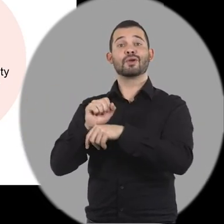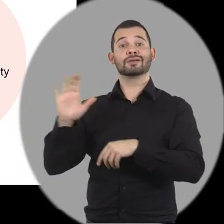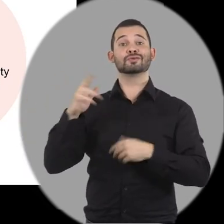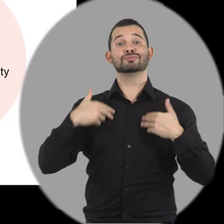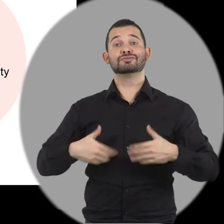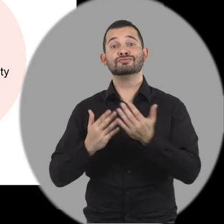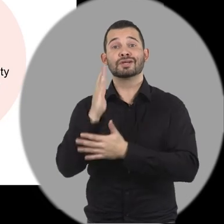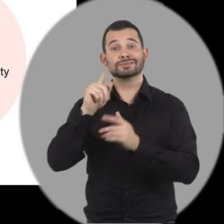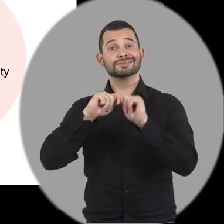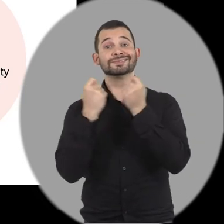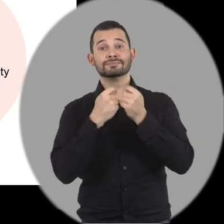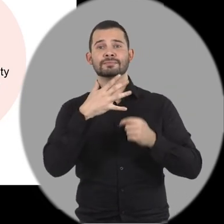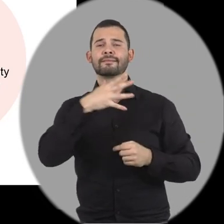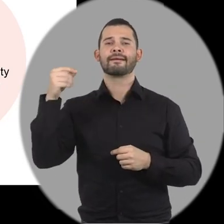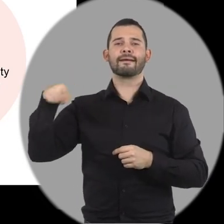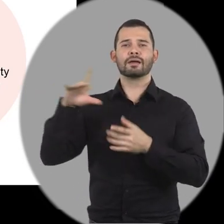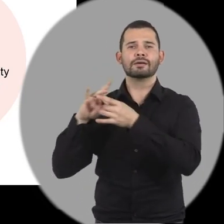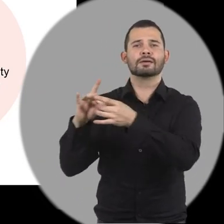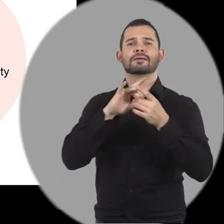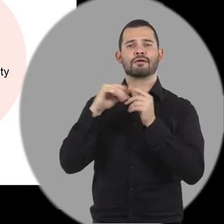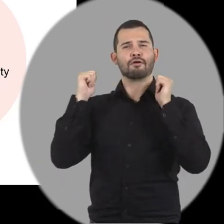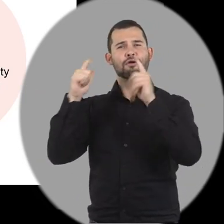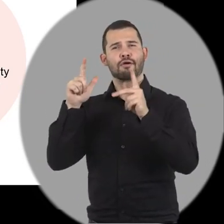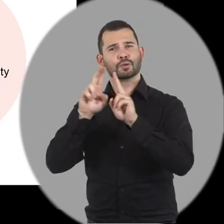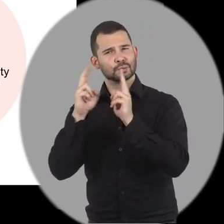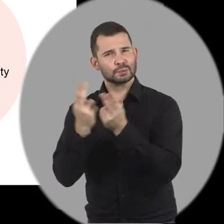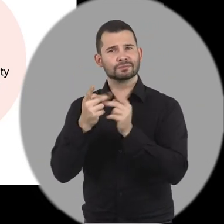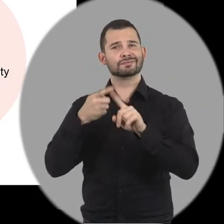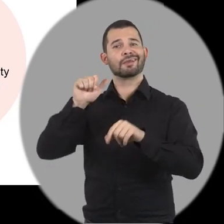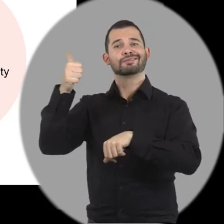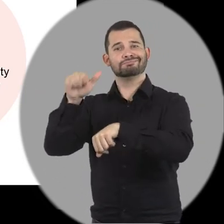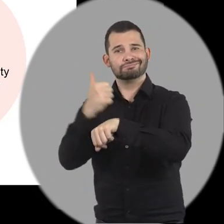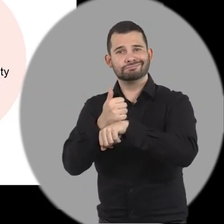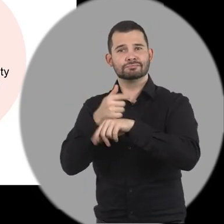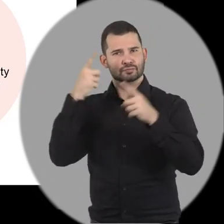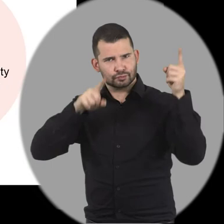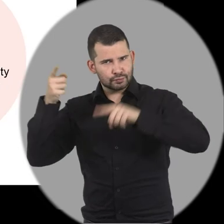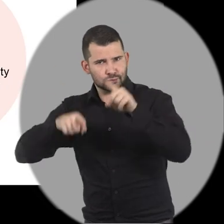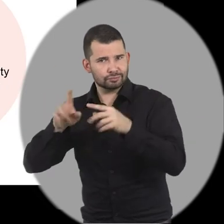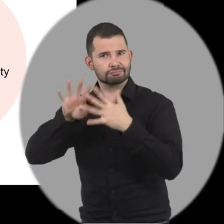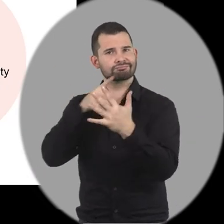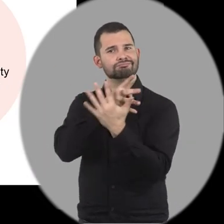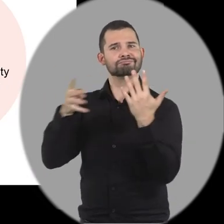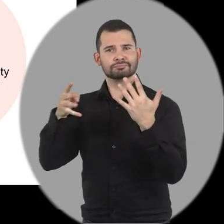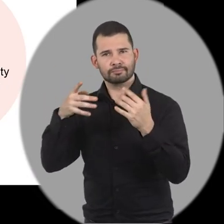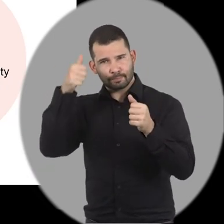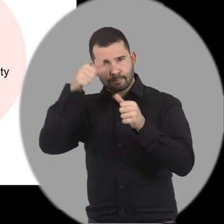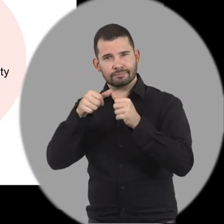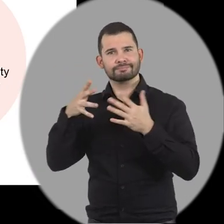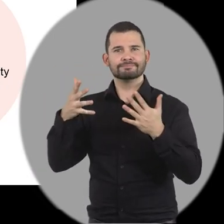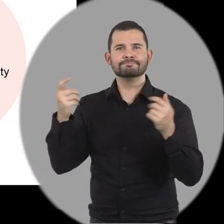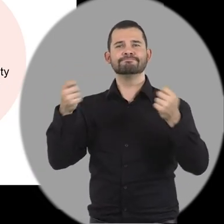teams and collaborating with all our unions to implement a joint calendar and commemorative events for employees